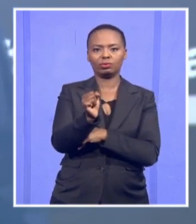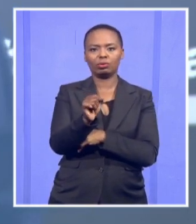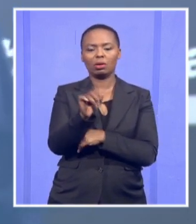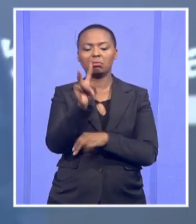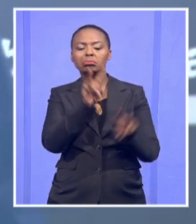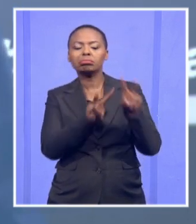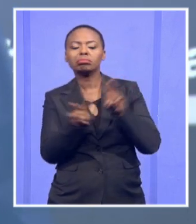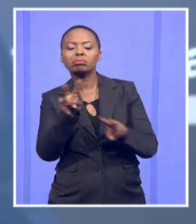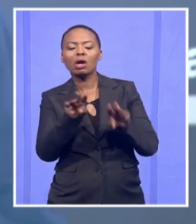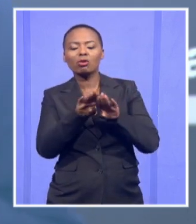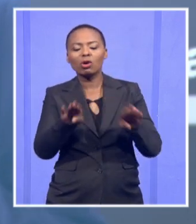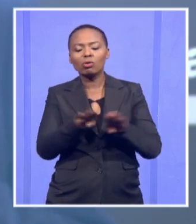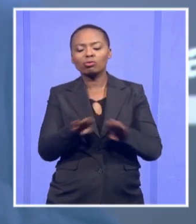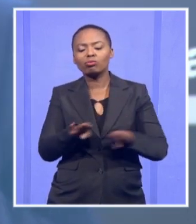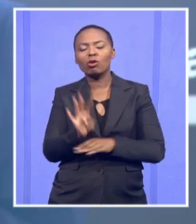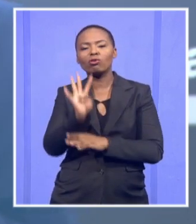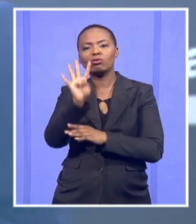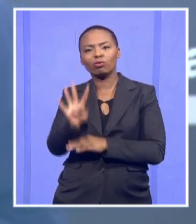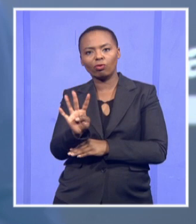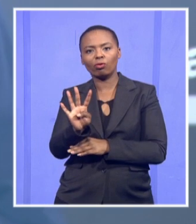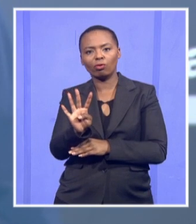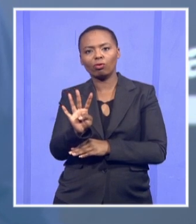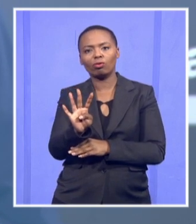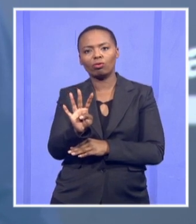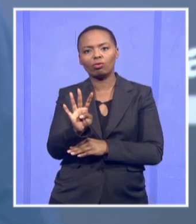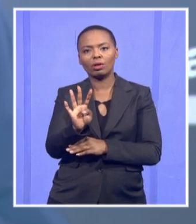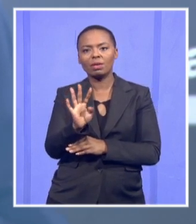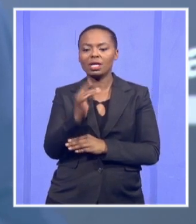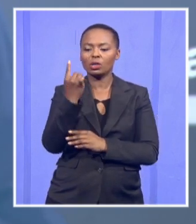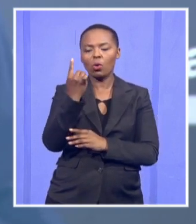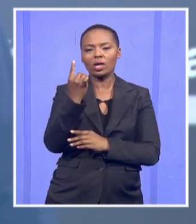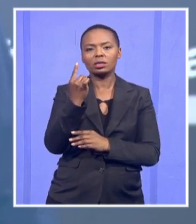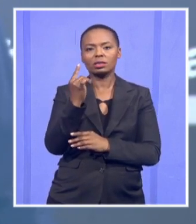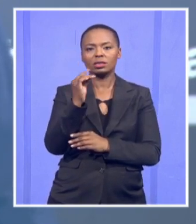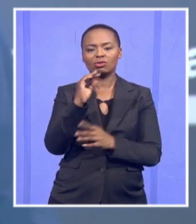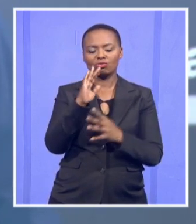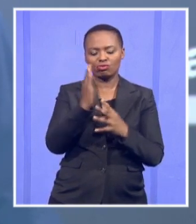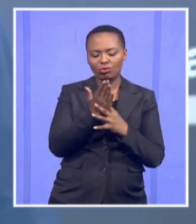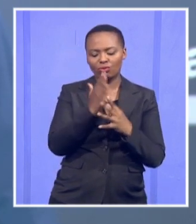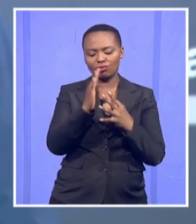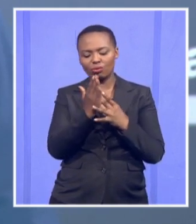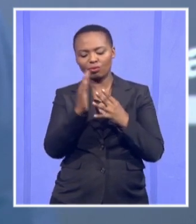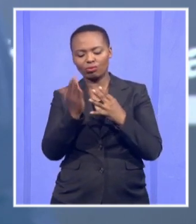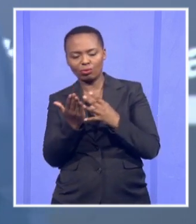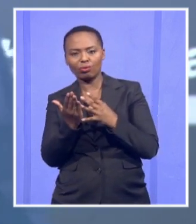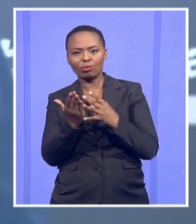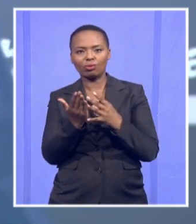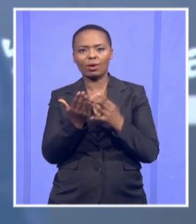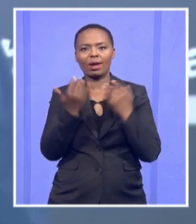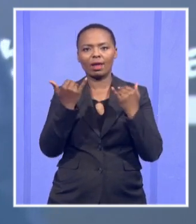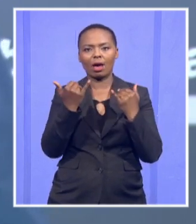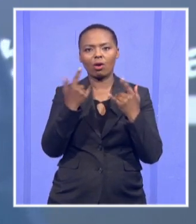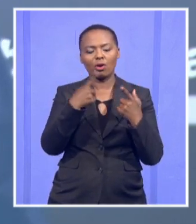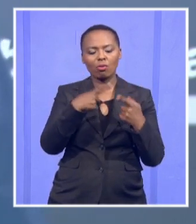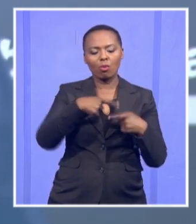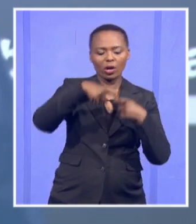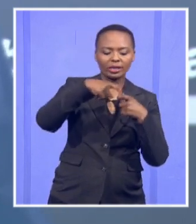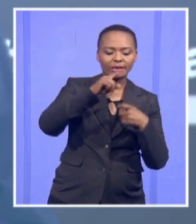in sequence, meaning after each and every stage, it's almost like a sequential gearbox. You need to pause and get